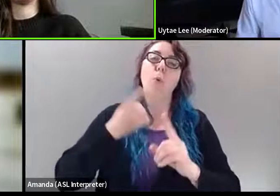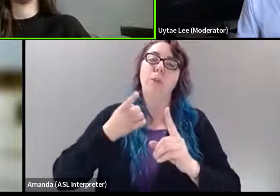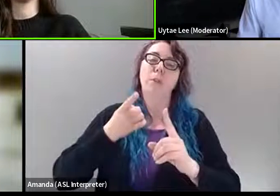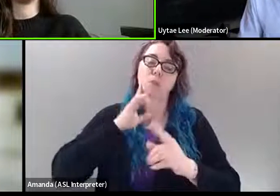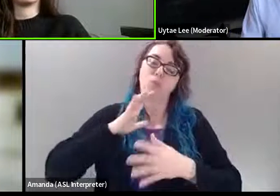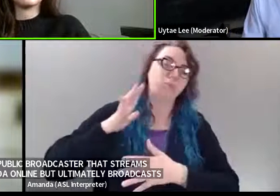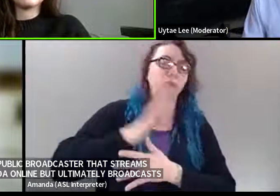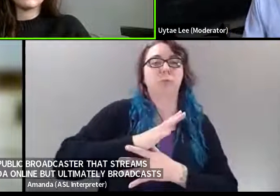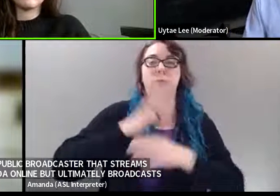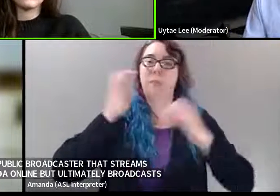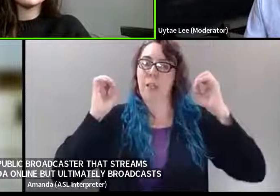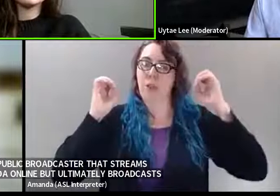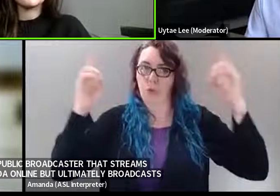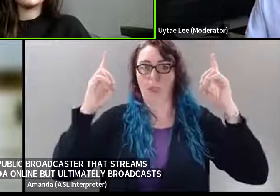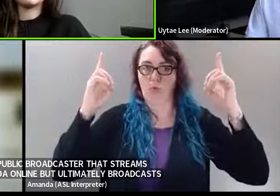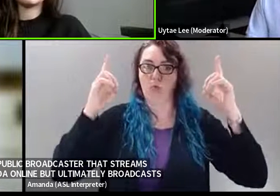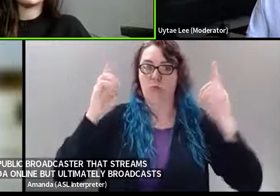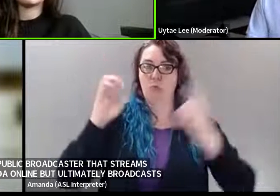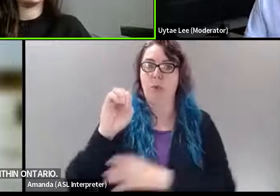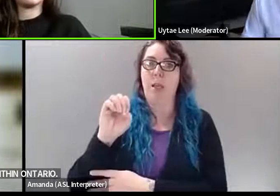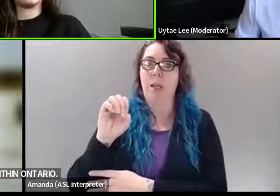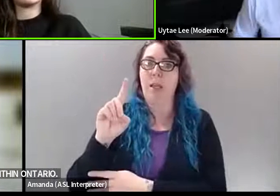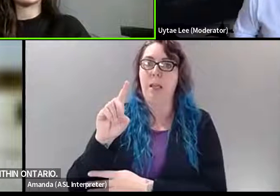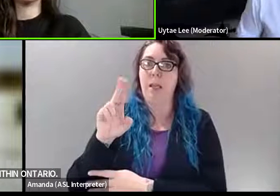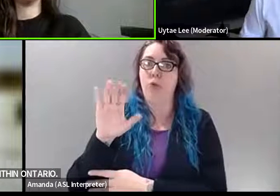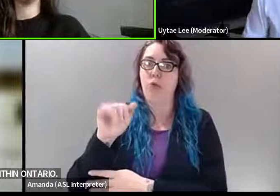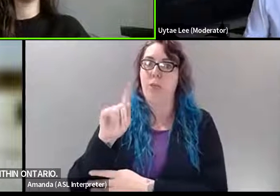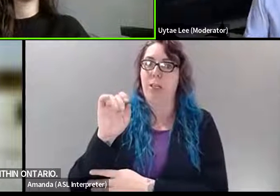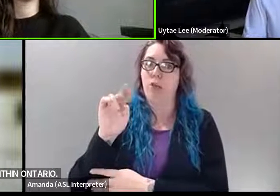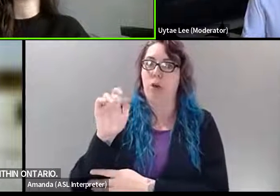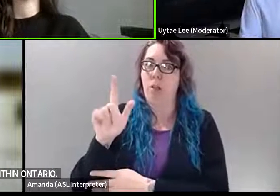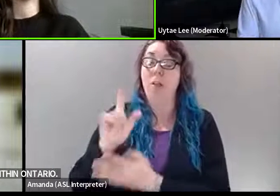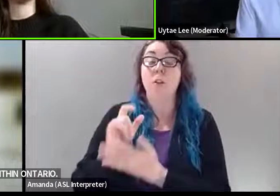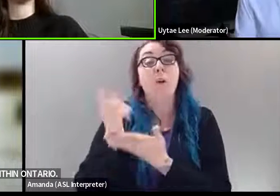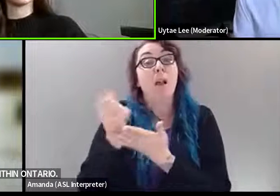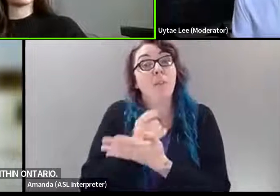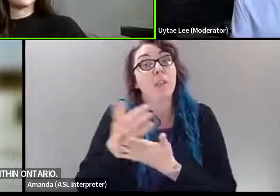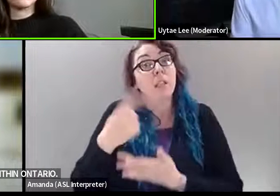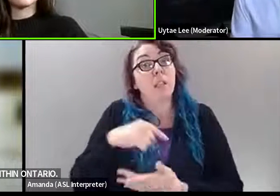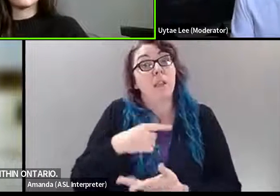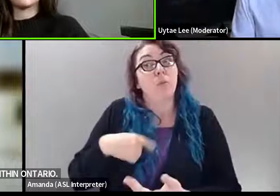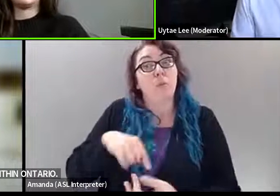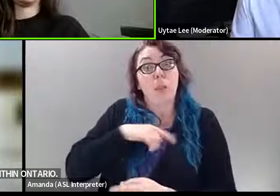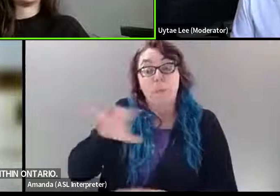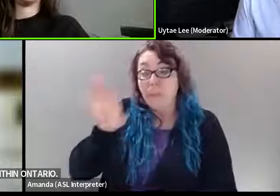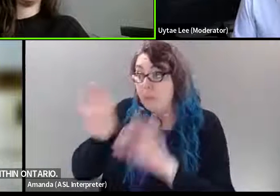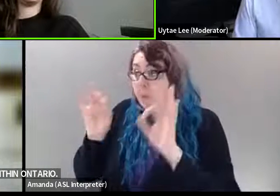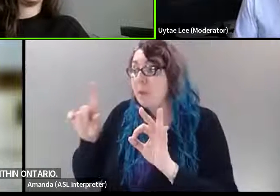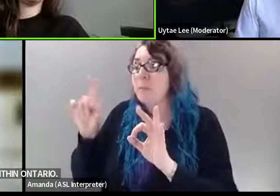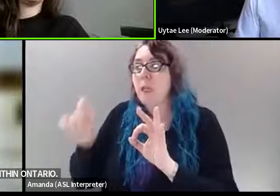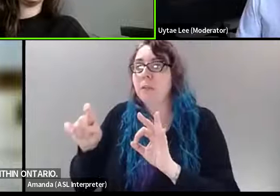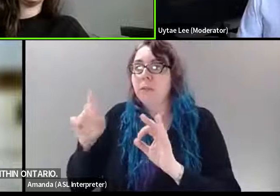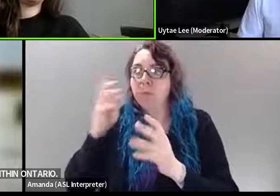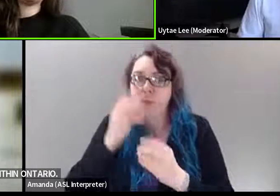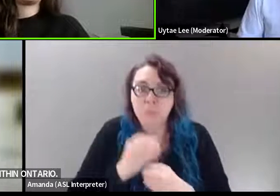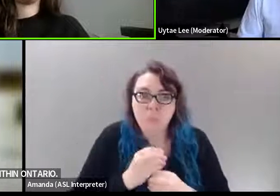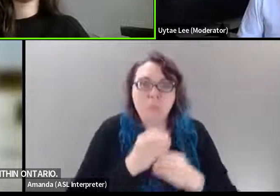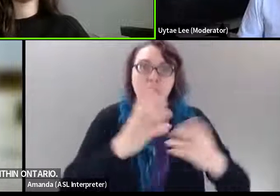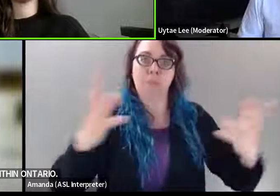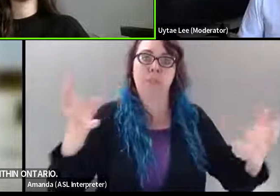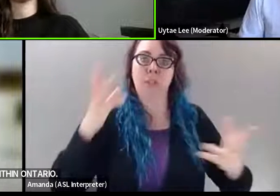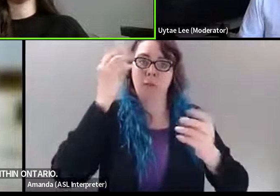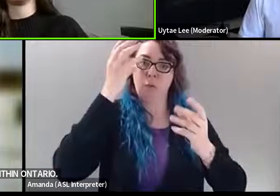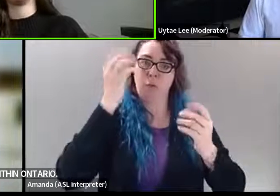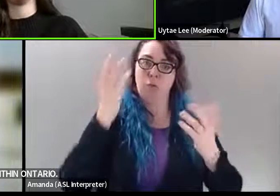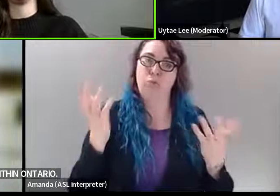interpret quite broadly. So for us, anything that comes to us has to be enriching in some capacity. That means that we want it to